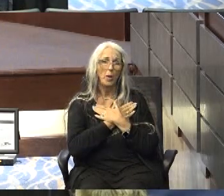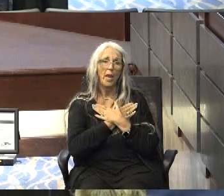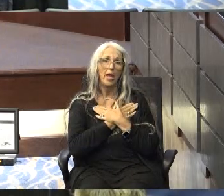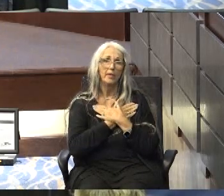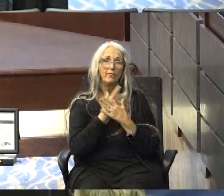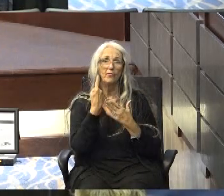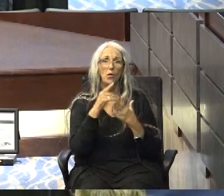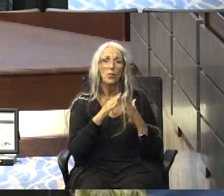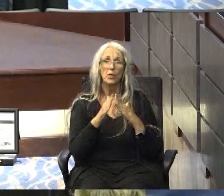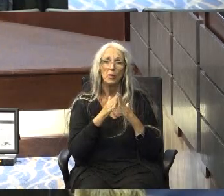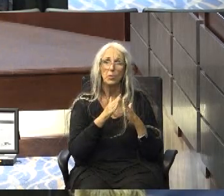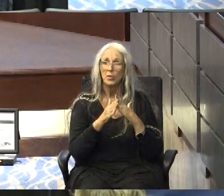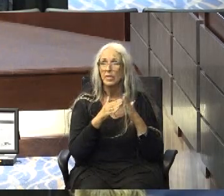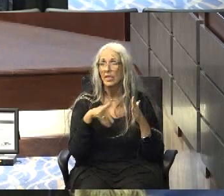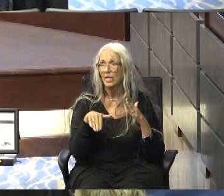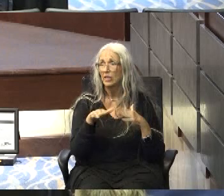community.